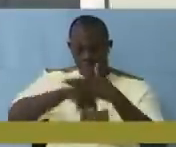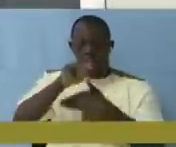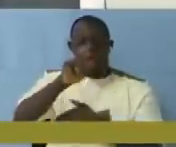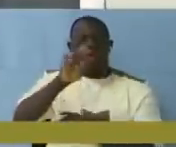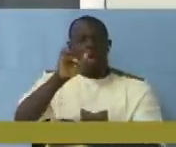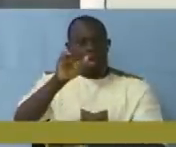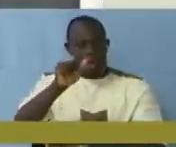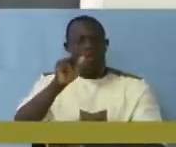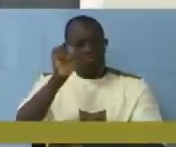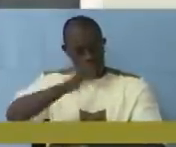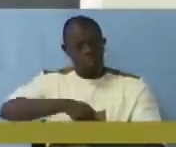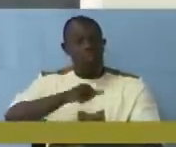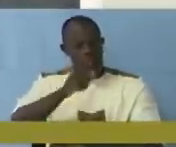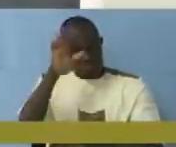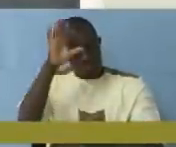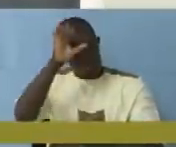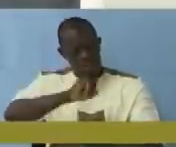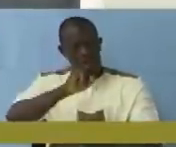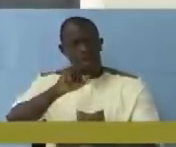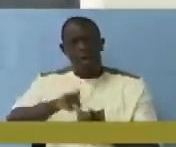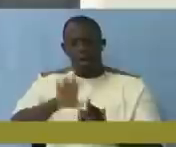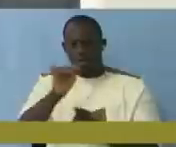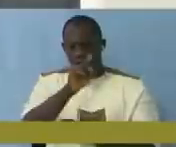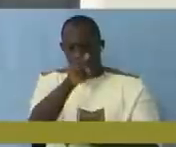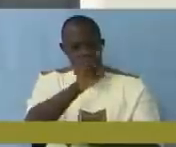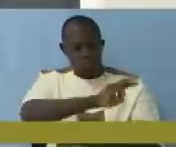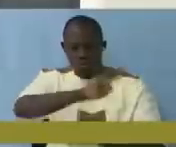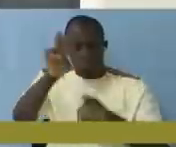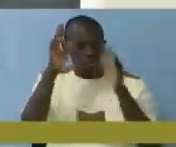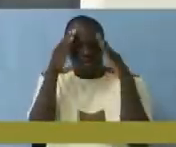NIA which you would not know. I